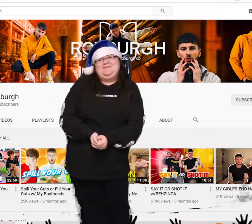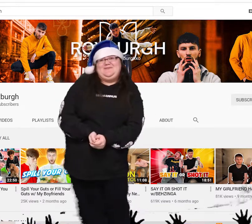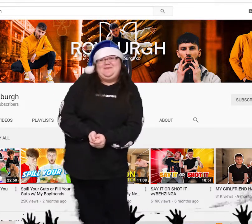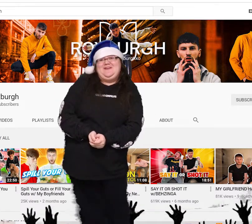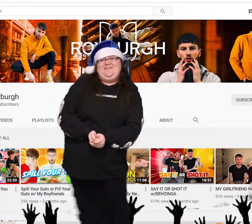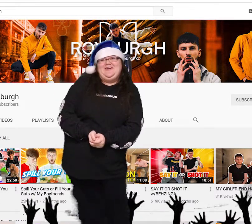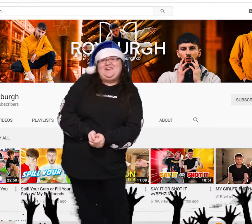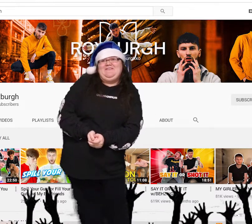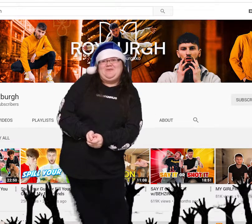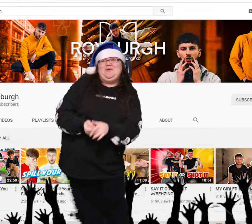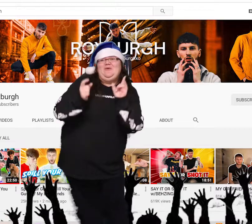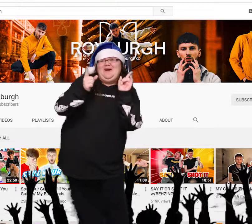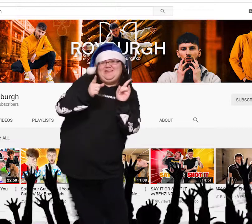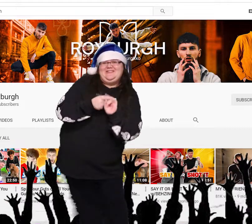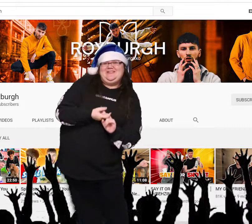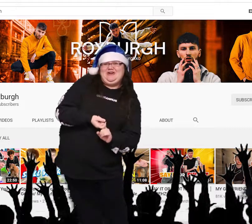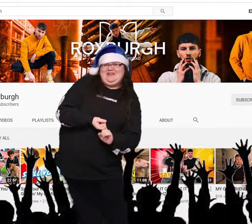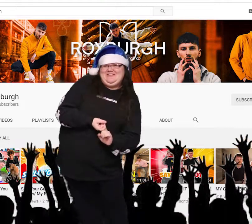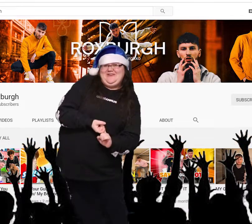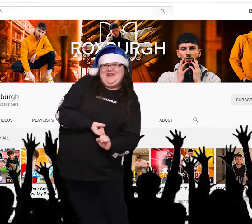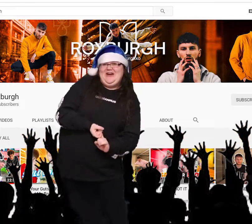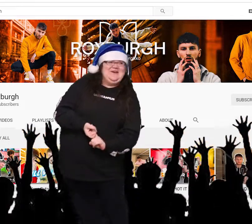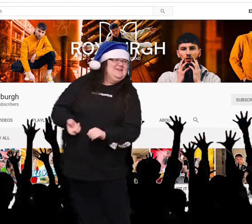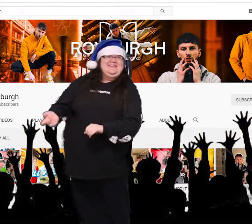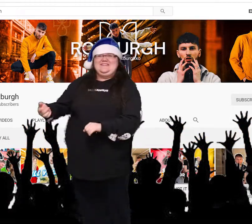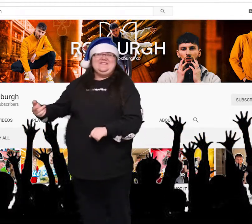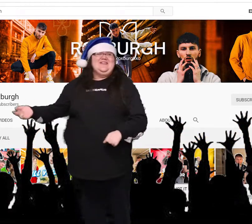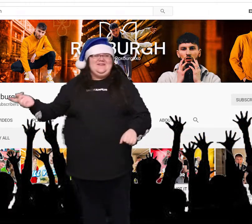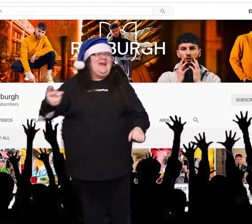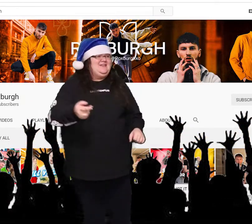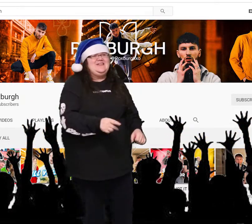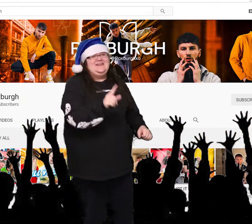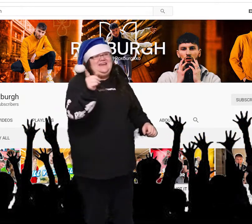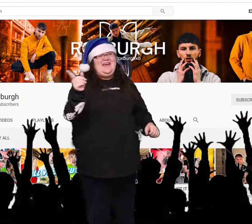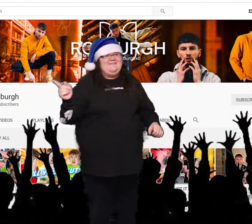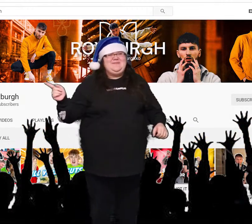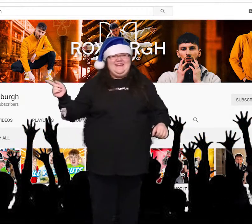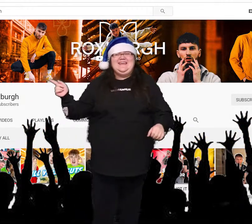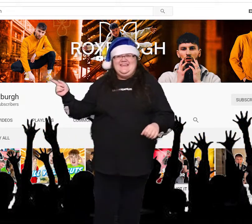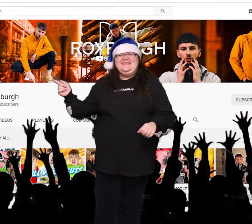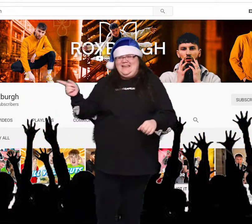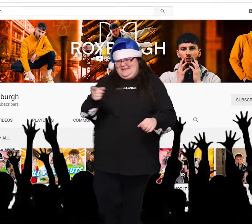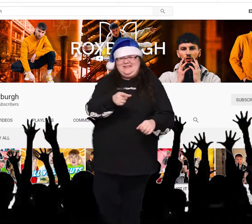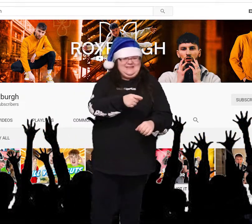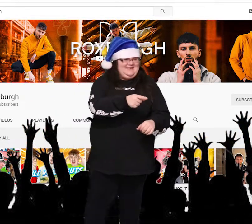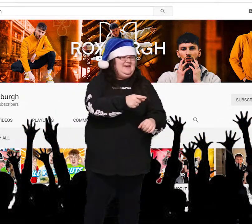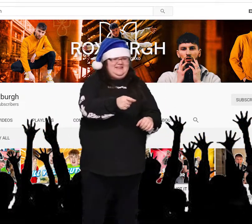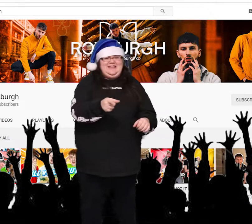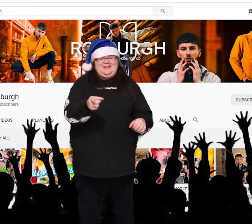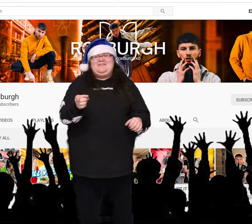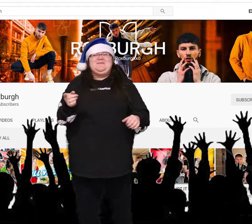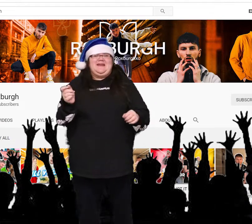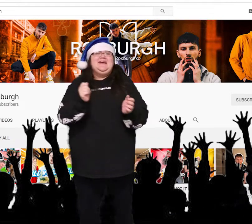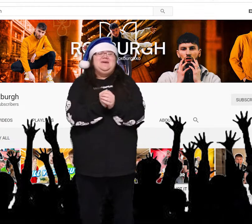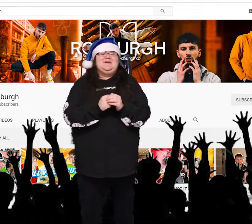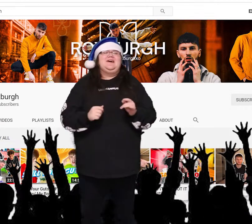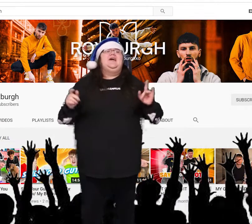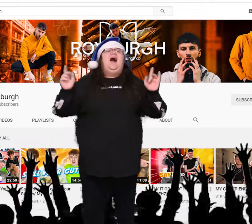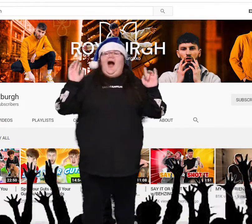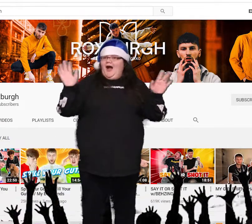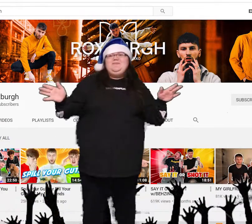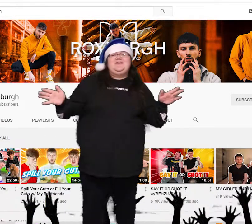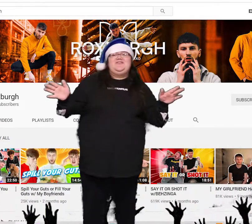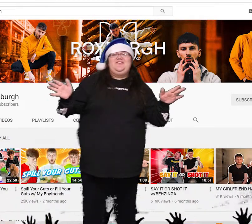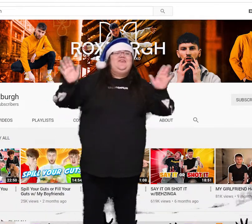who's ready for me to feel uncomfortable watching this Charlie video? Raise of hands. Everybody? Yes. Yes, everybody,